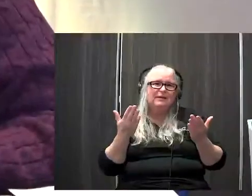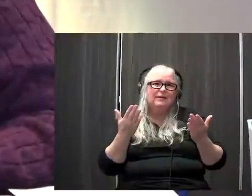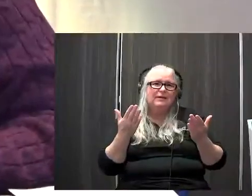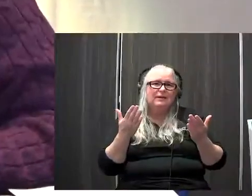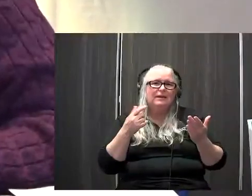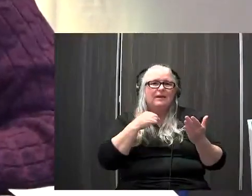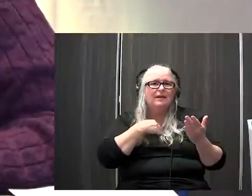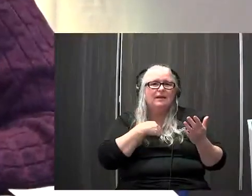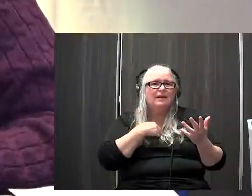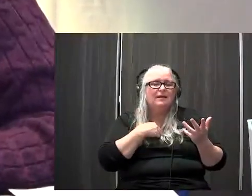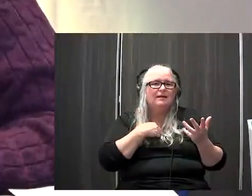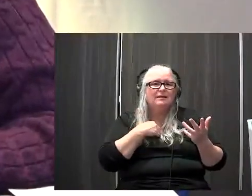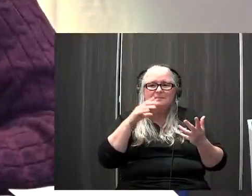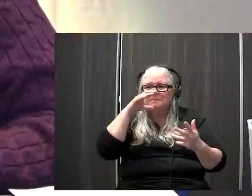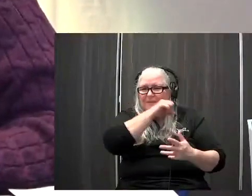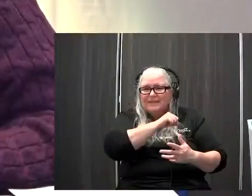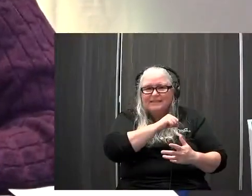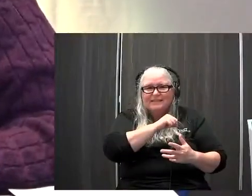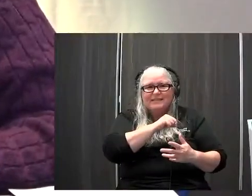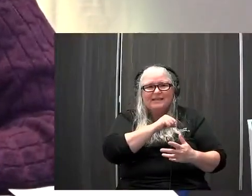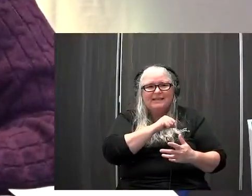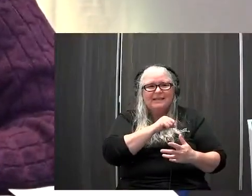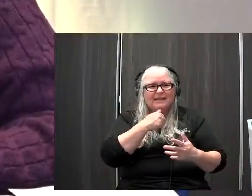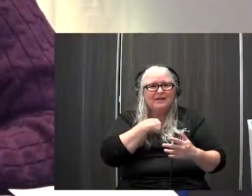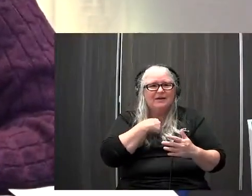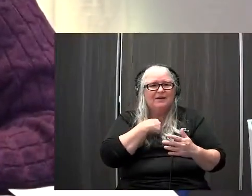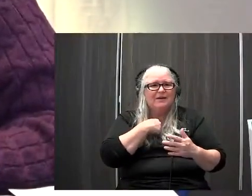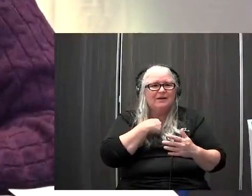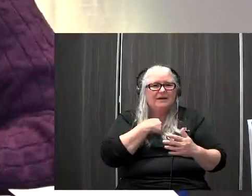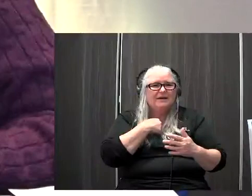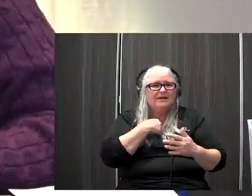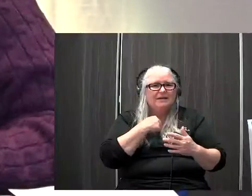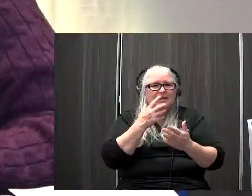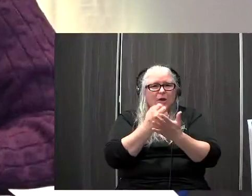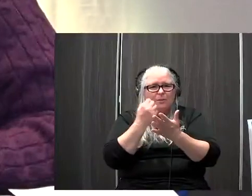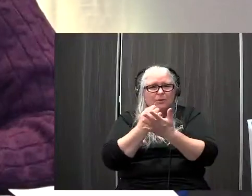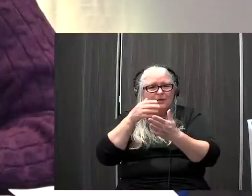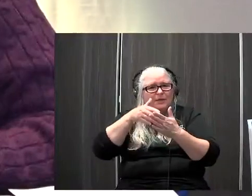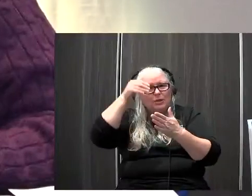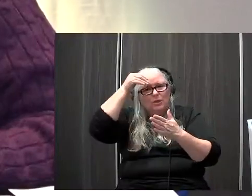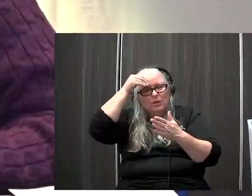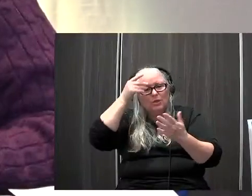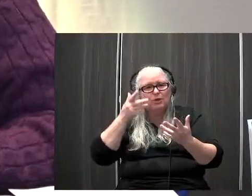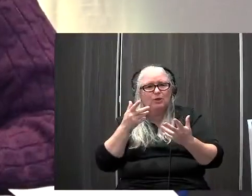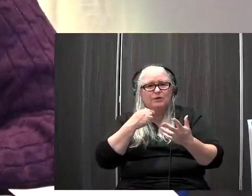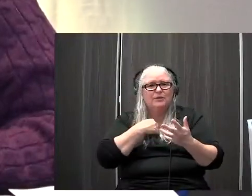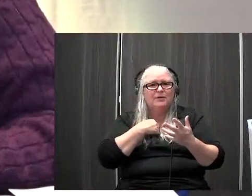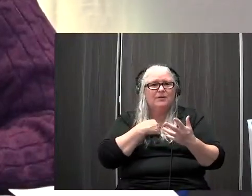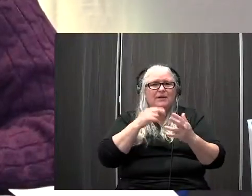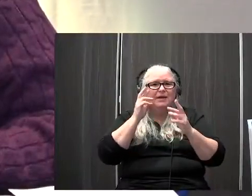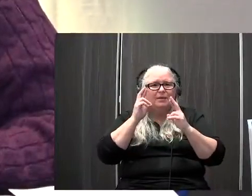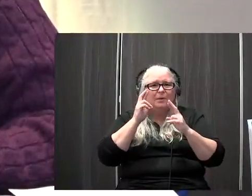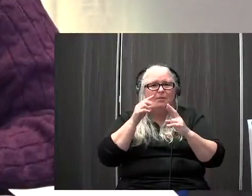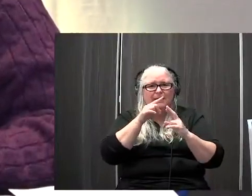I'm kind of missing out on the opportunity to learn from each other. So I'm hoping everybody's using that chat to help us, connect in a